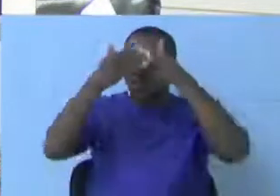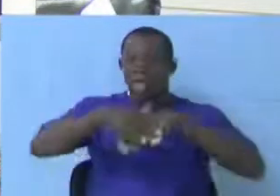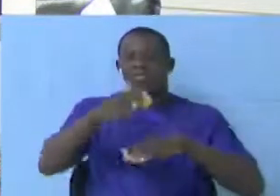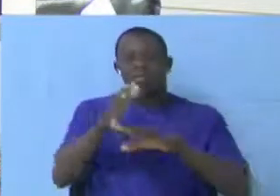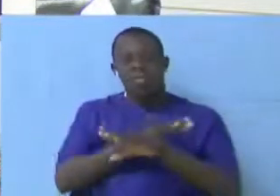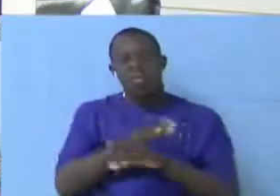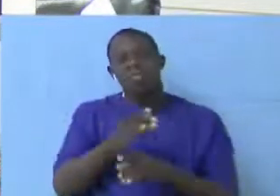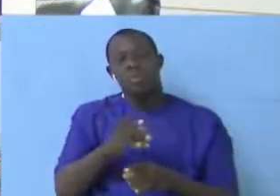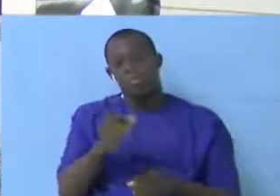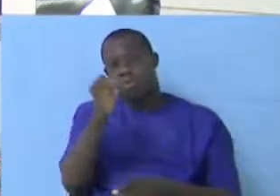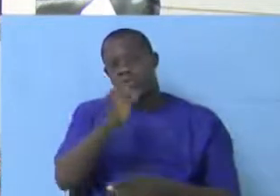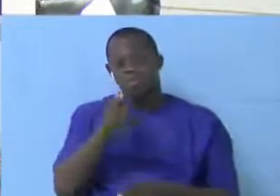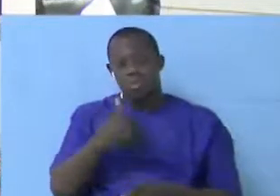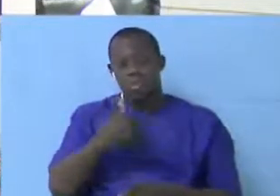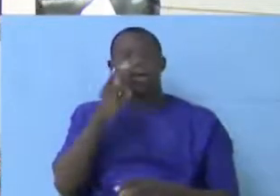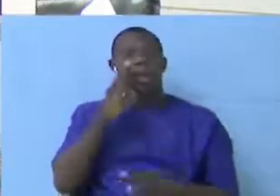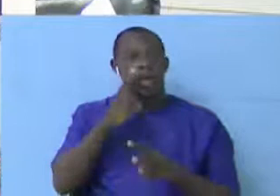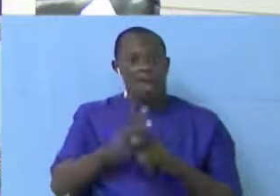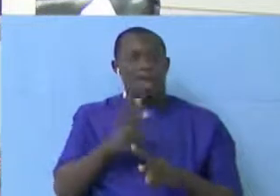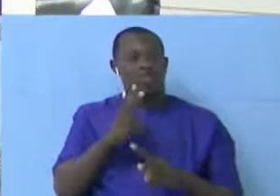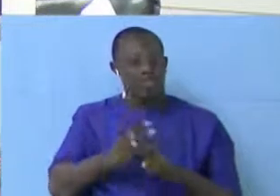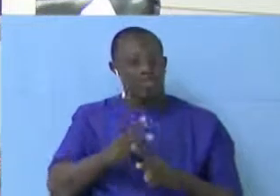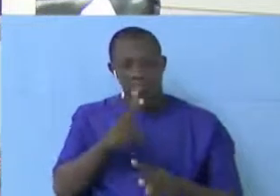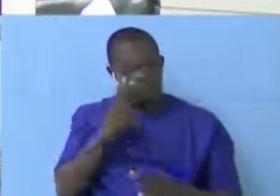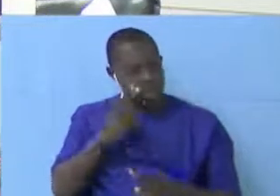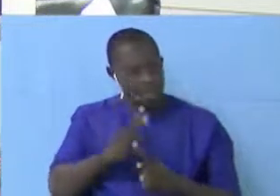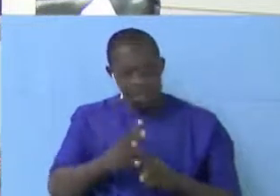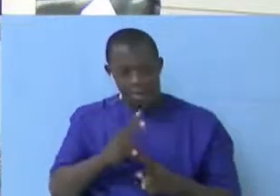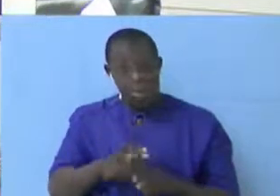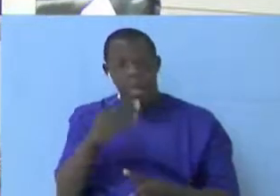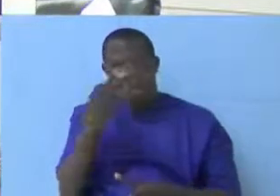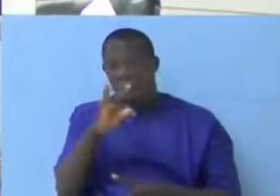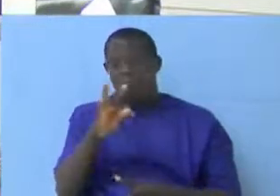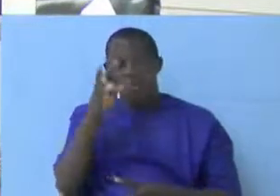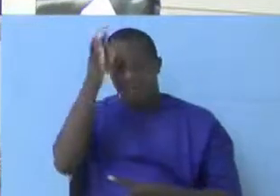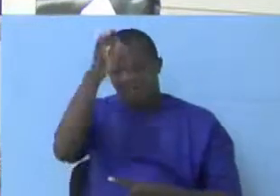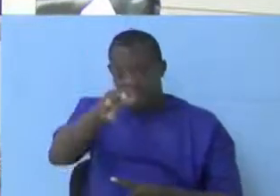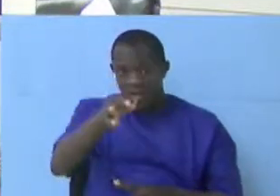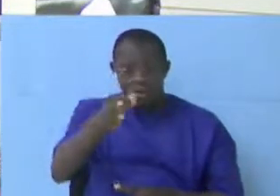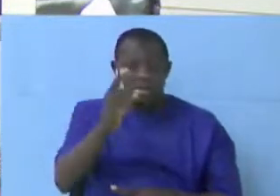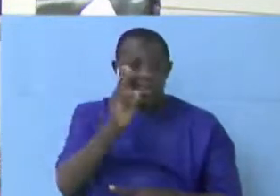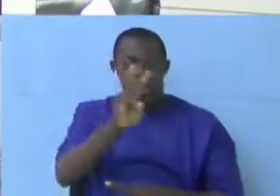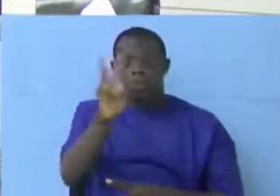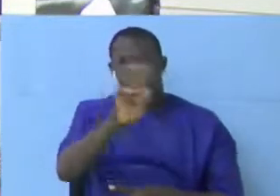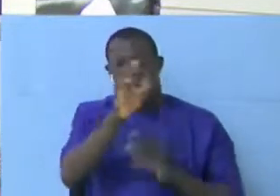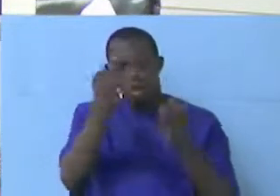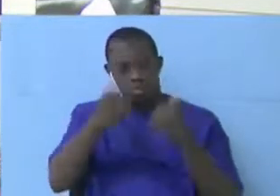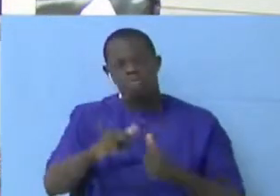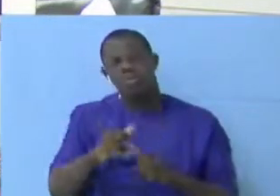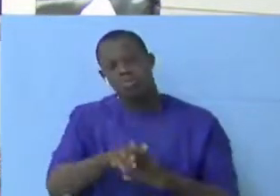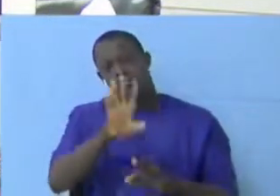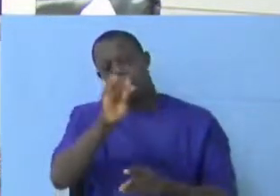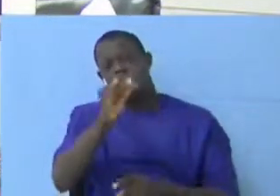Because I'm very careful. If I could have foreseen this, I would have done the right thing.